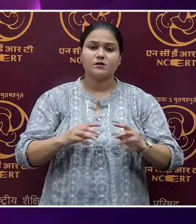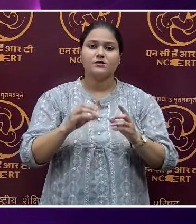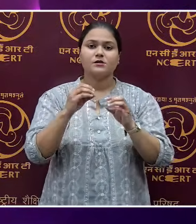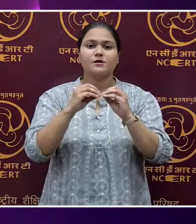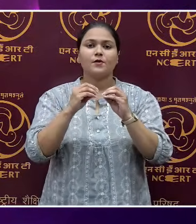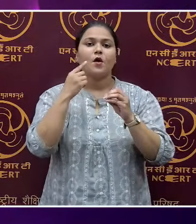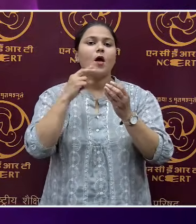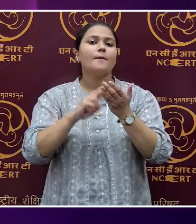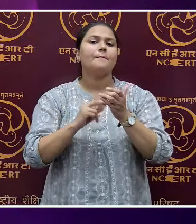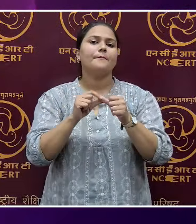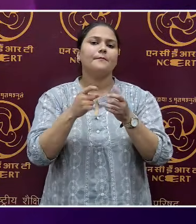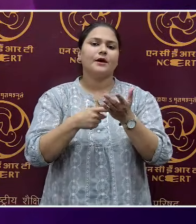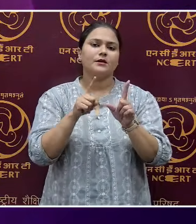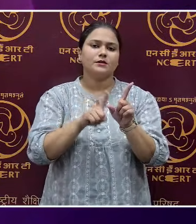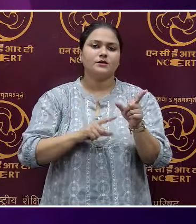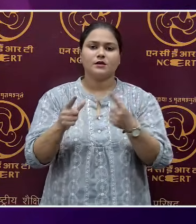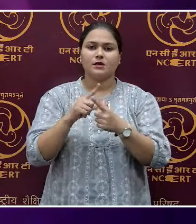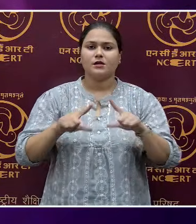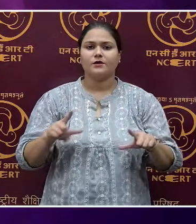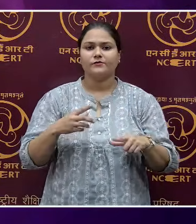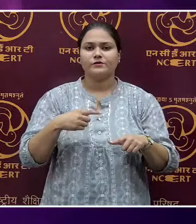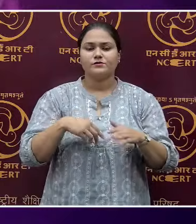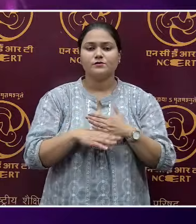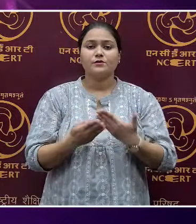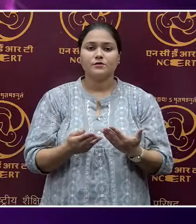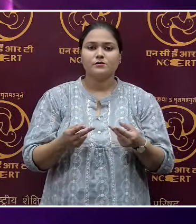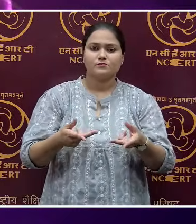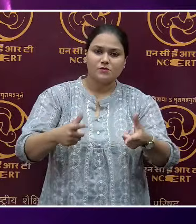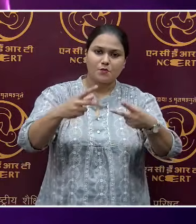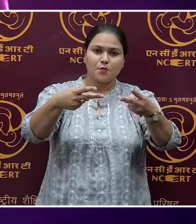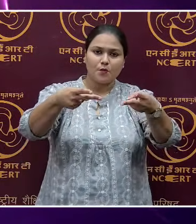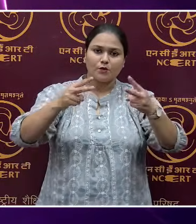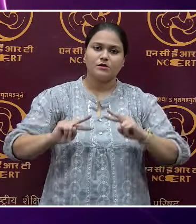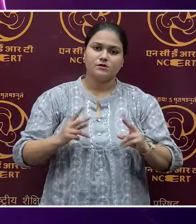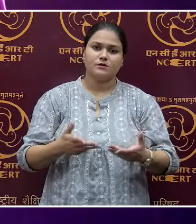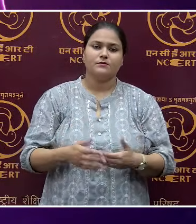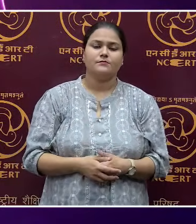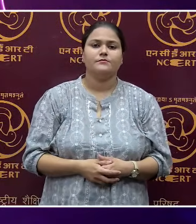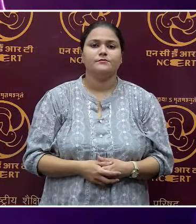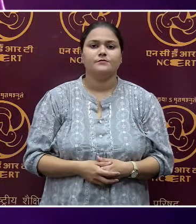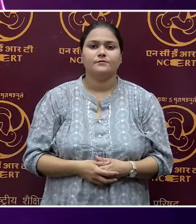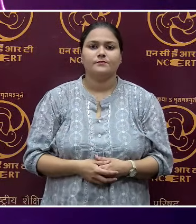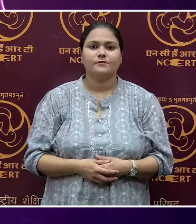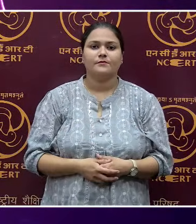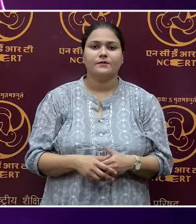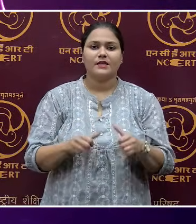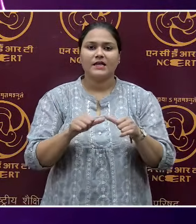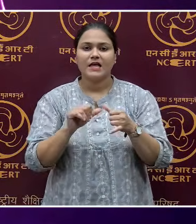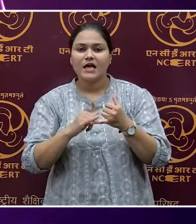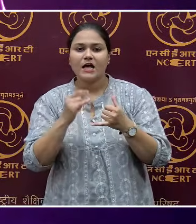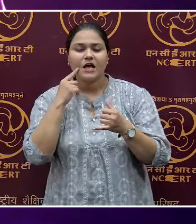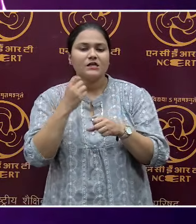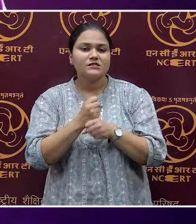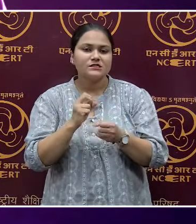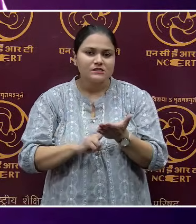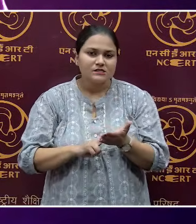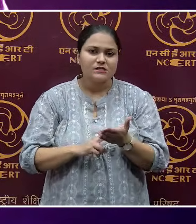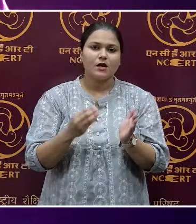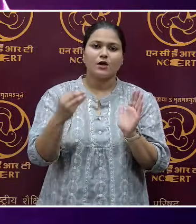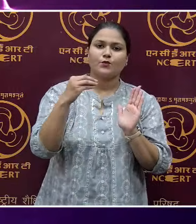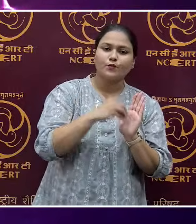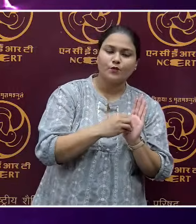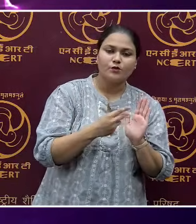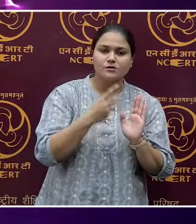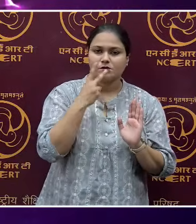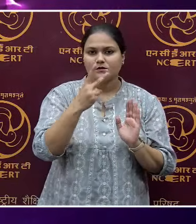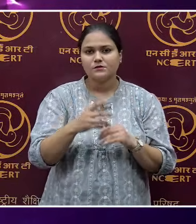language. So here we can see, like these are the things that computer understand, like assign, load, store. Like store, you